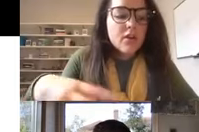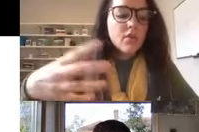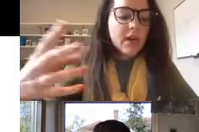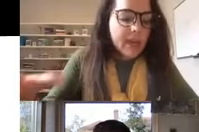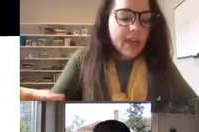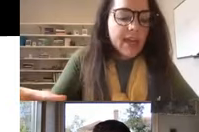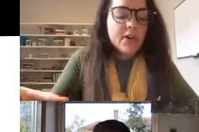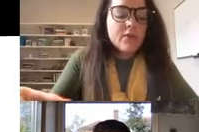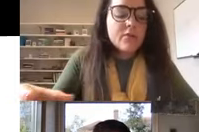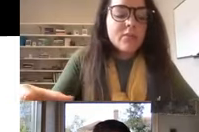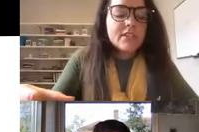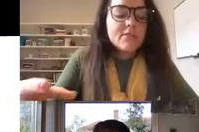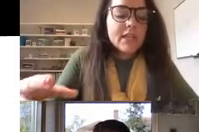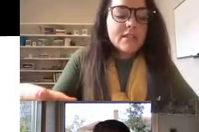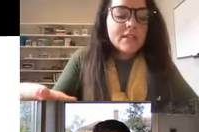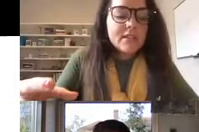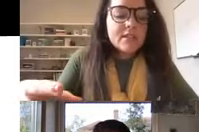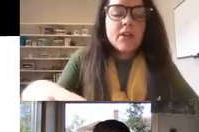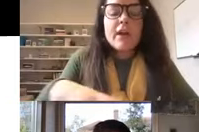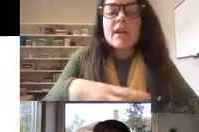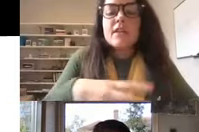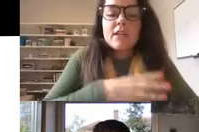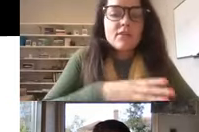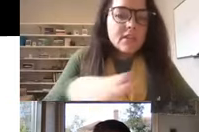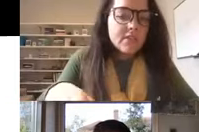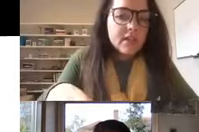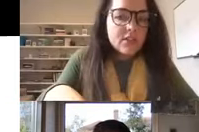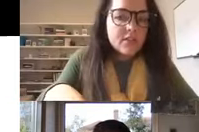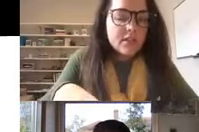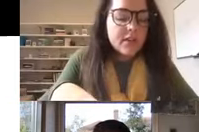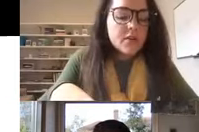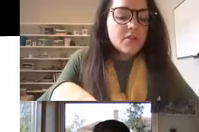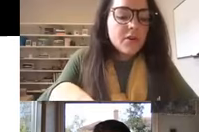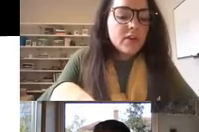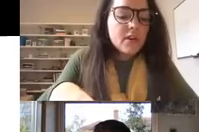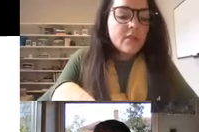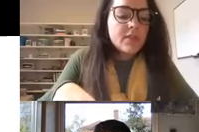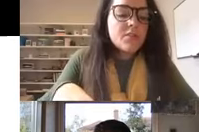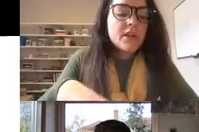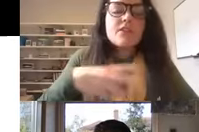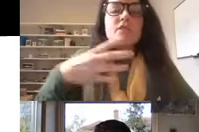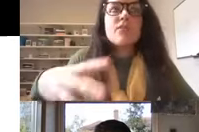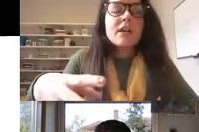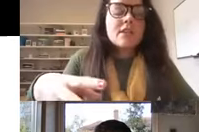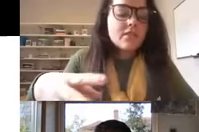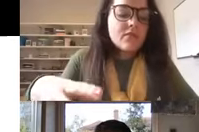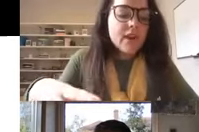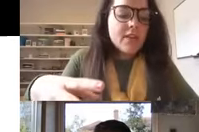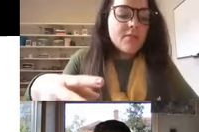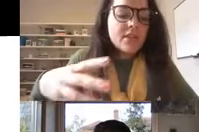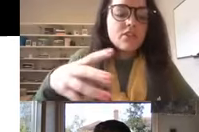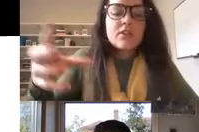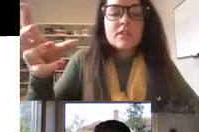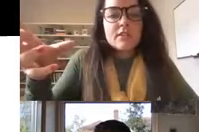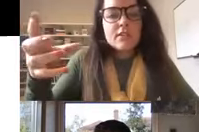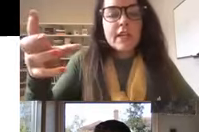So again, how do we represent places, right? You know, Steve has just spoken about this, but also the practice of